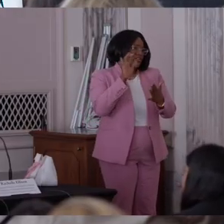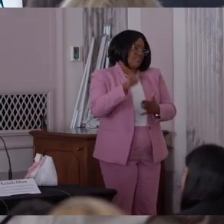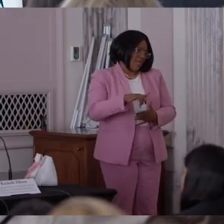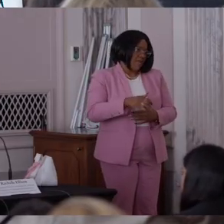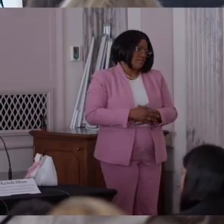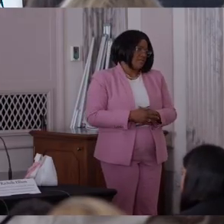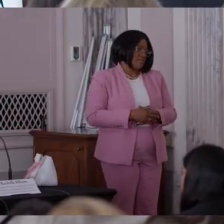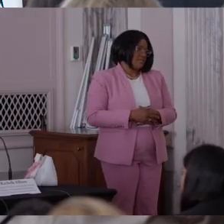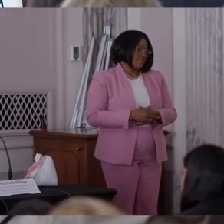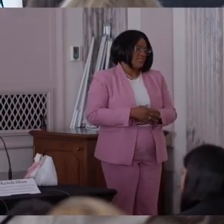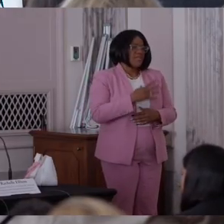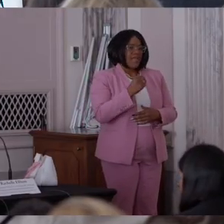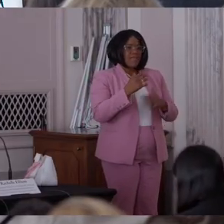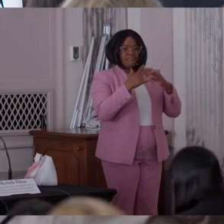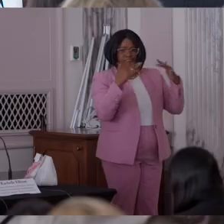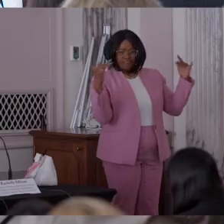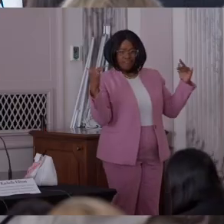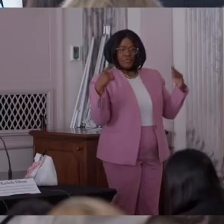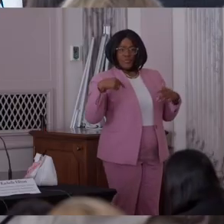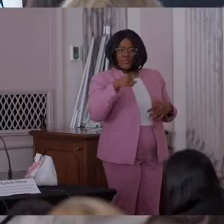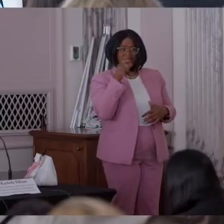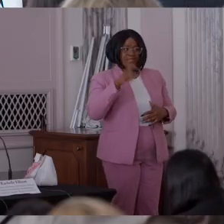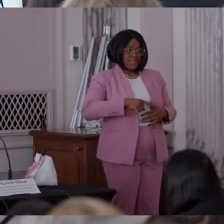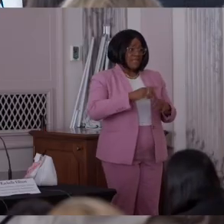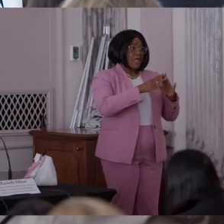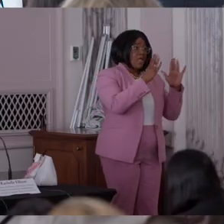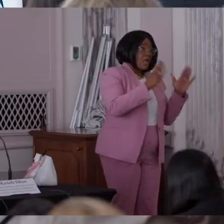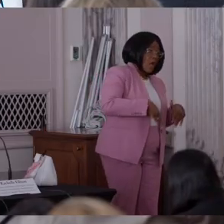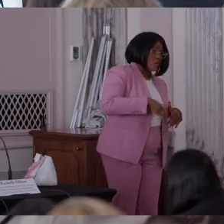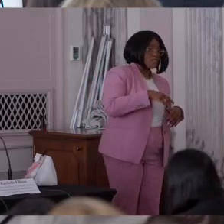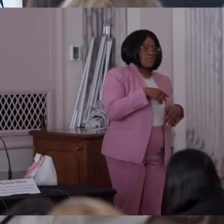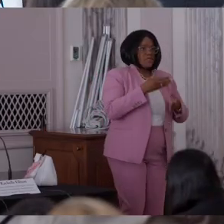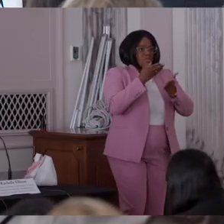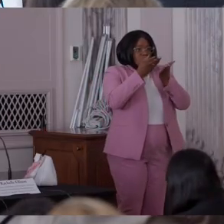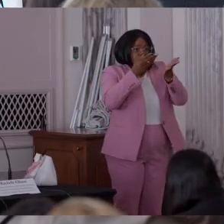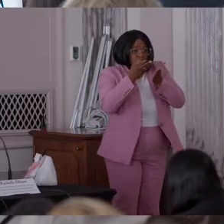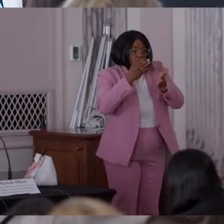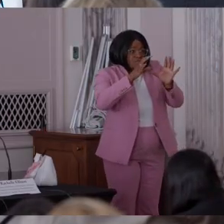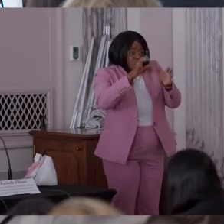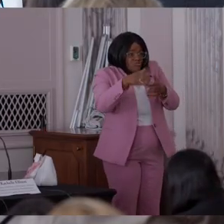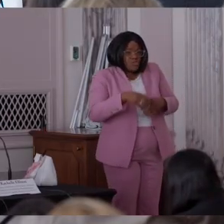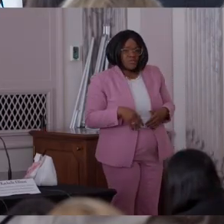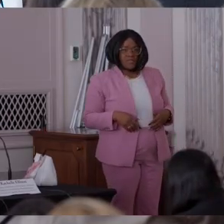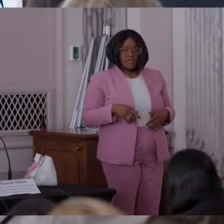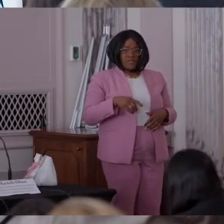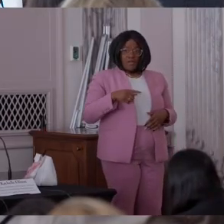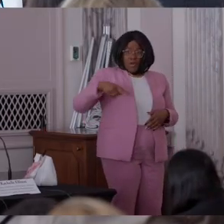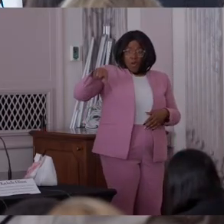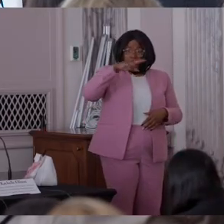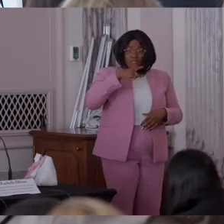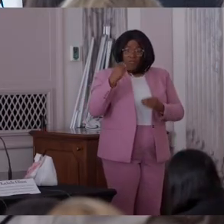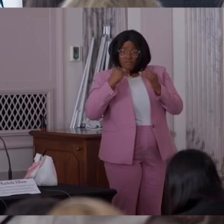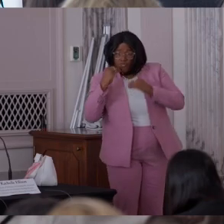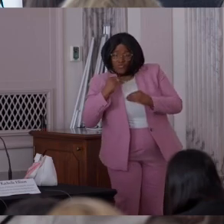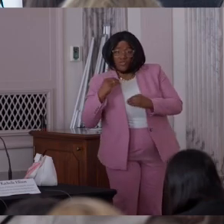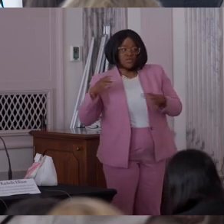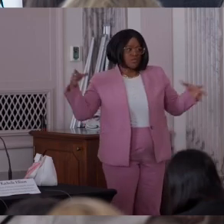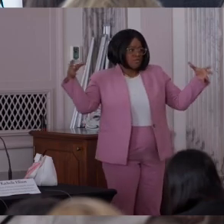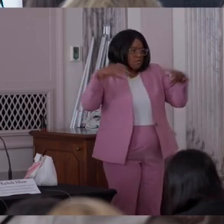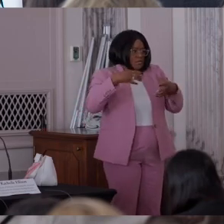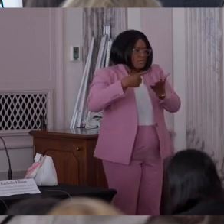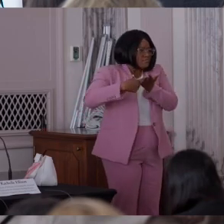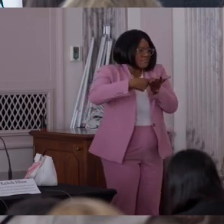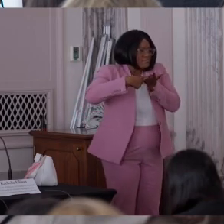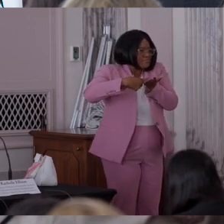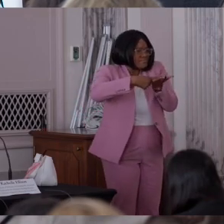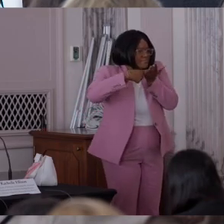the cross-sector work, bringing together the housing and the services facilitate access to those services, to